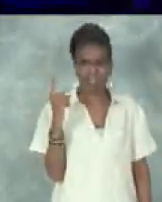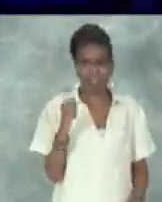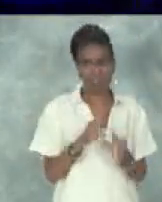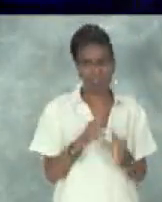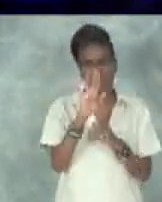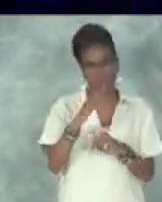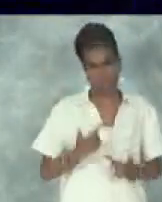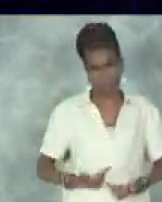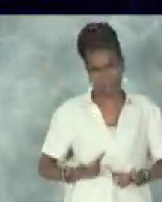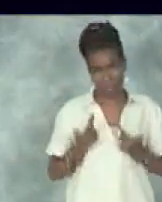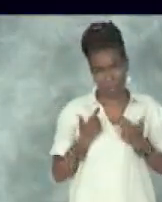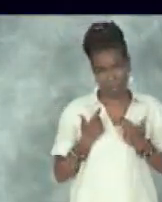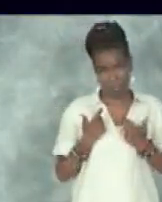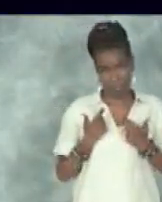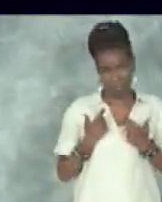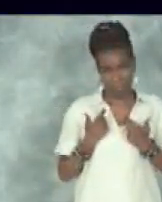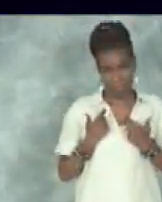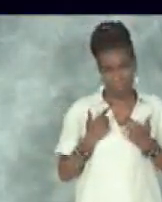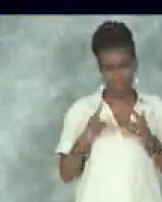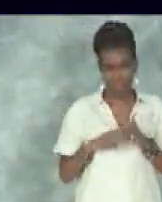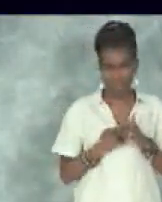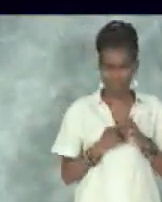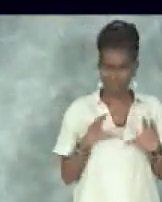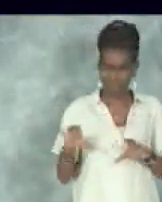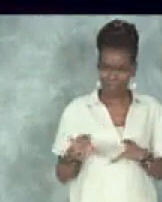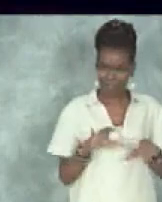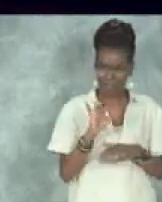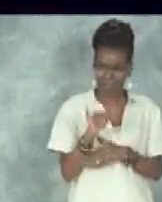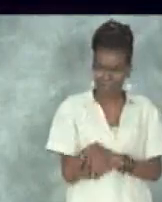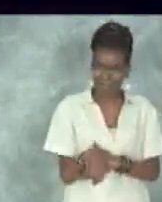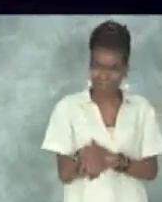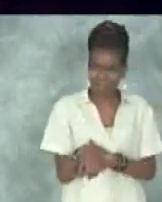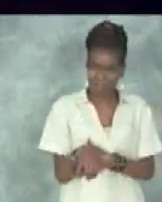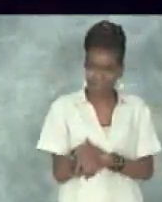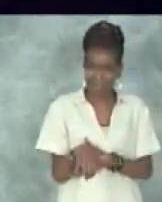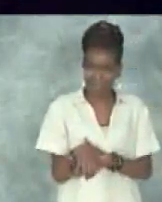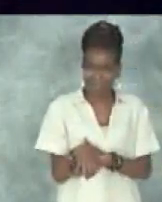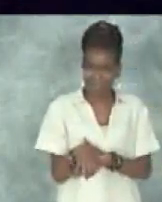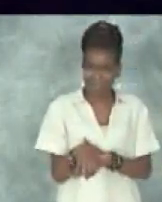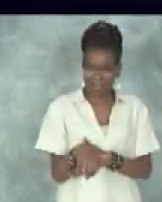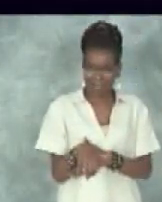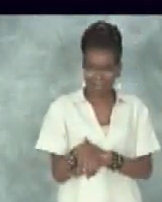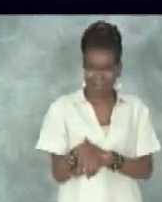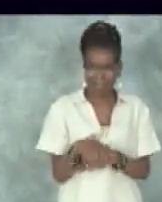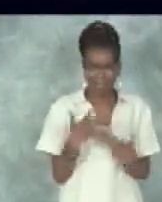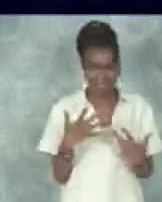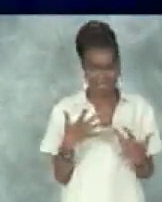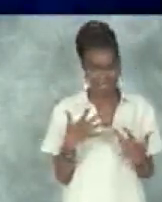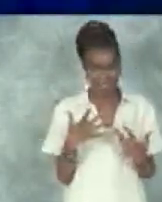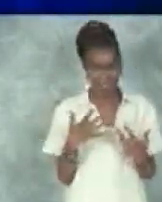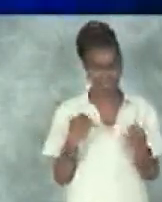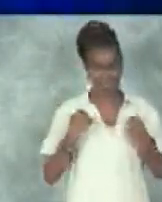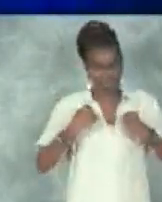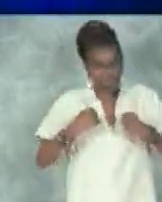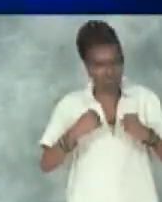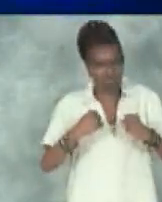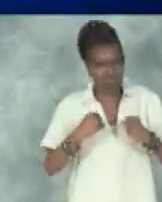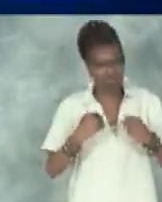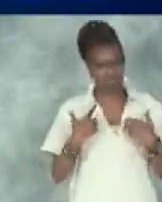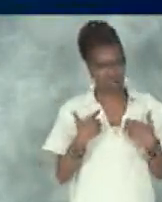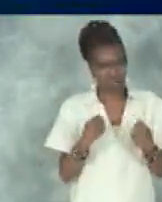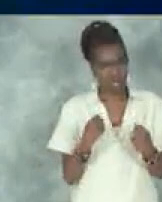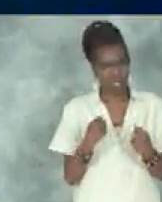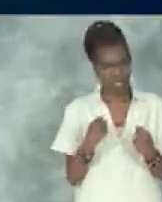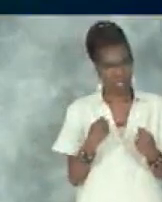life. Start acting like it. Start acting like you're the head and not the tail. Start acting like